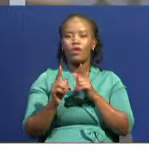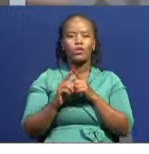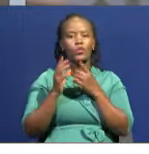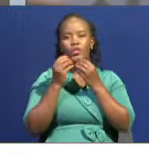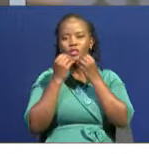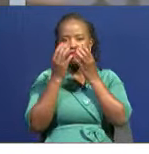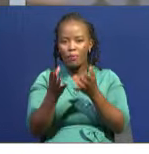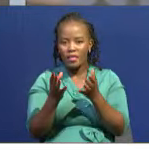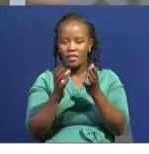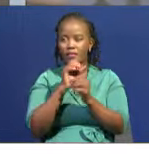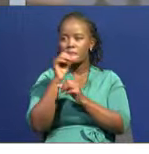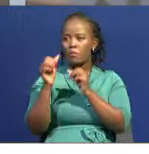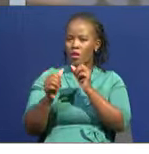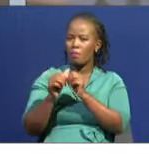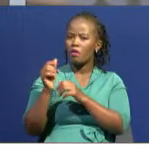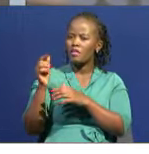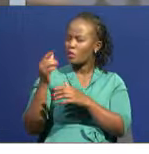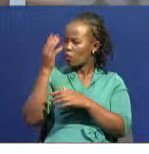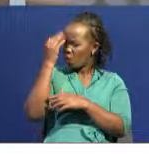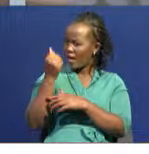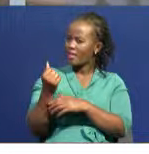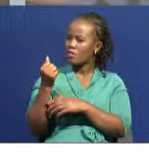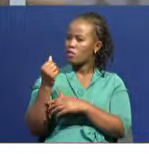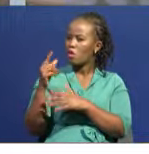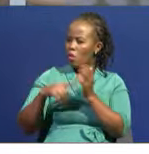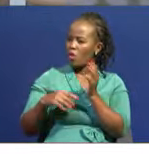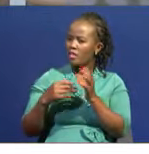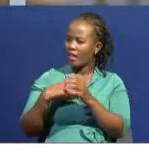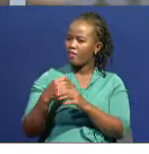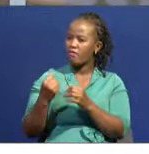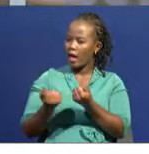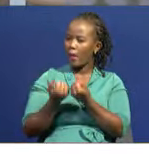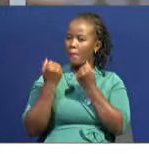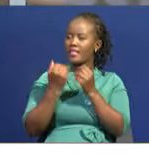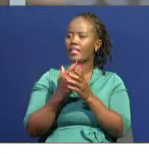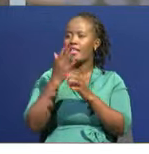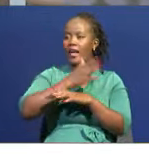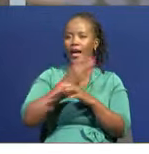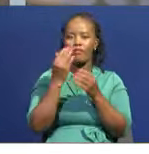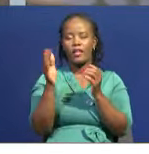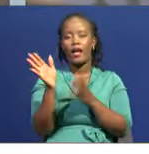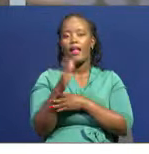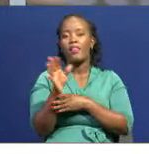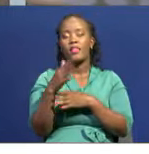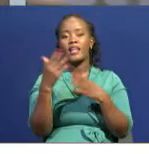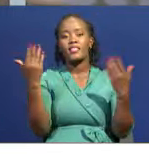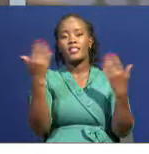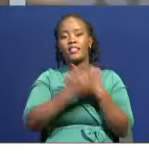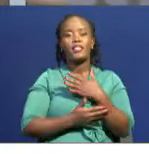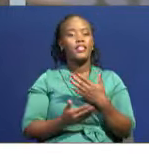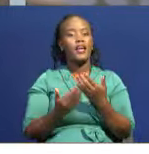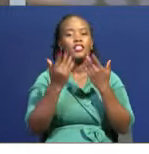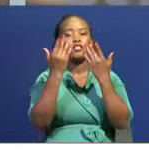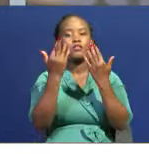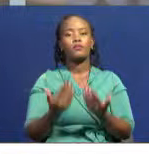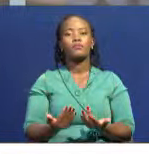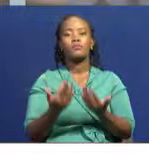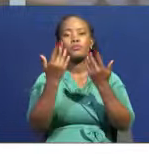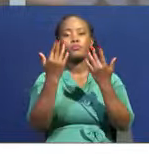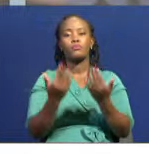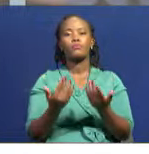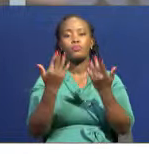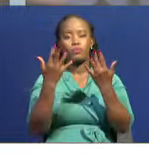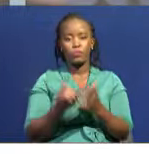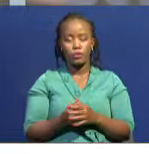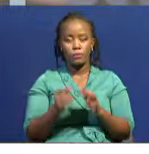us a brief on what has transpired within the institution following that Thursday night inferno. In that particular